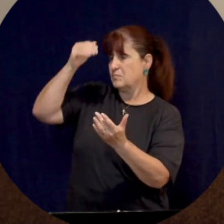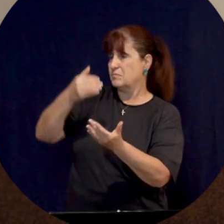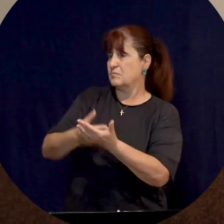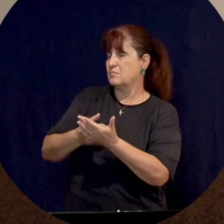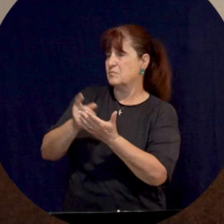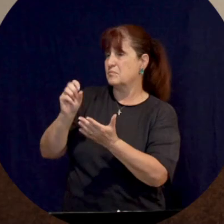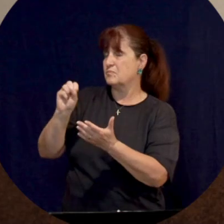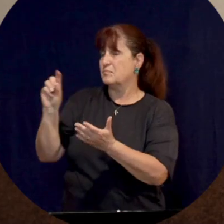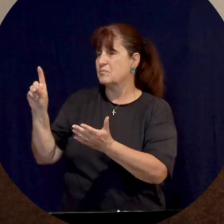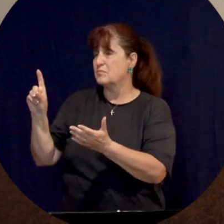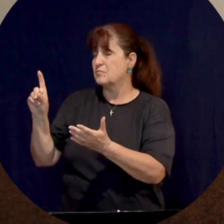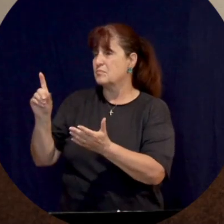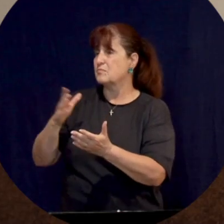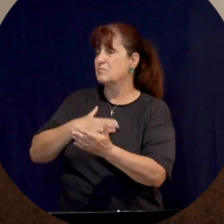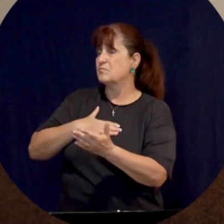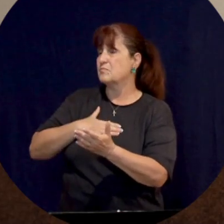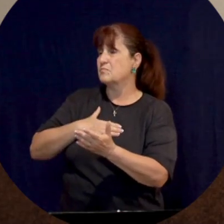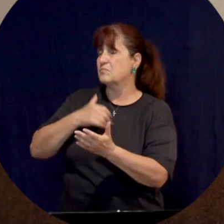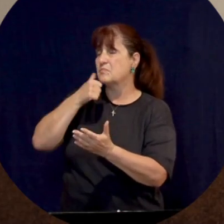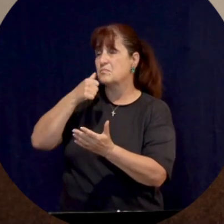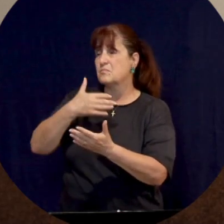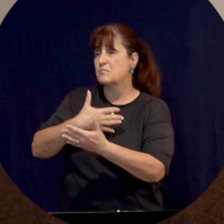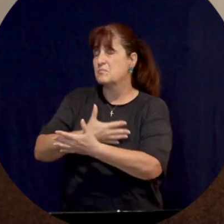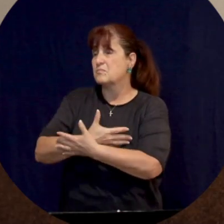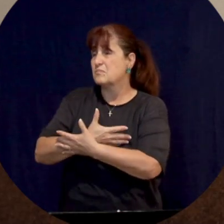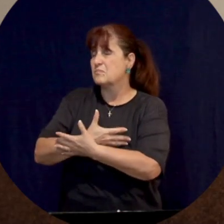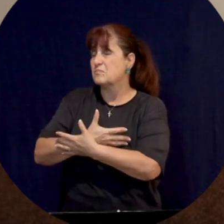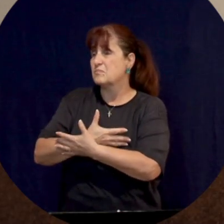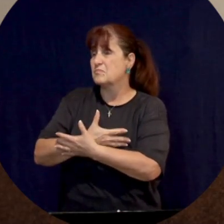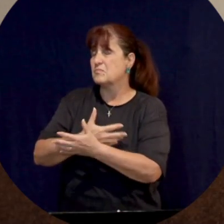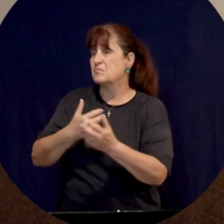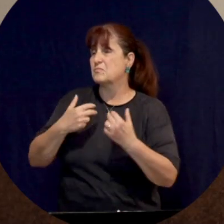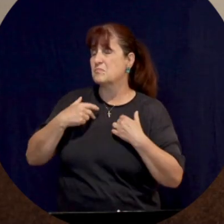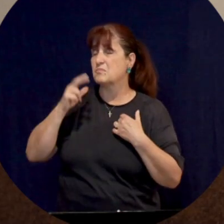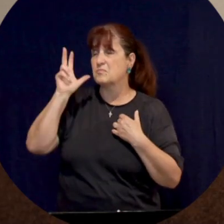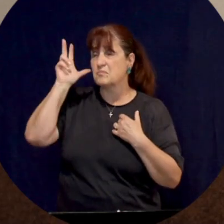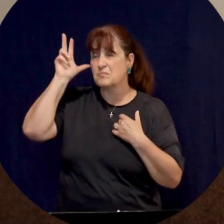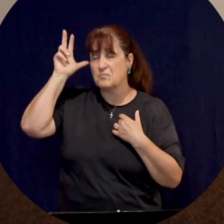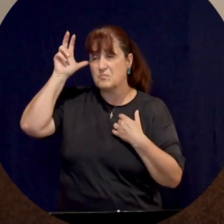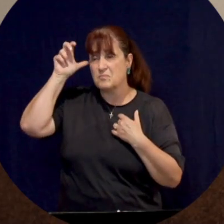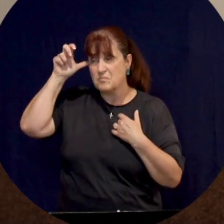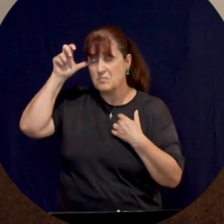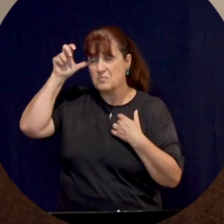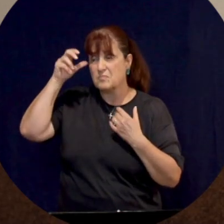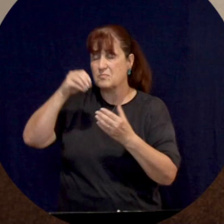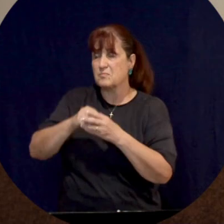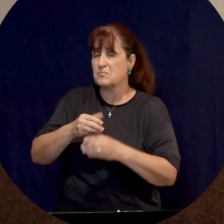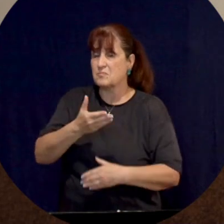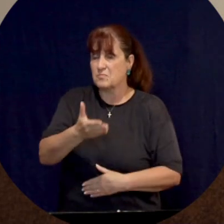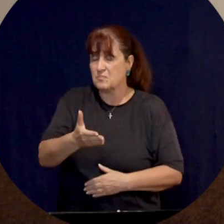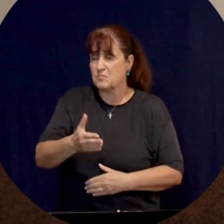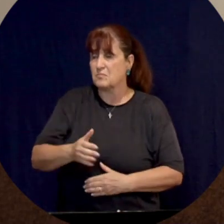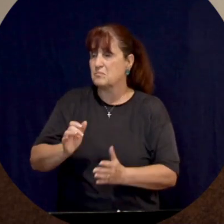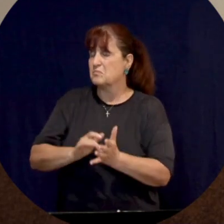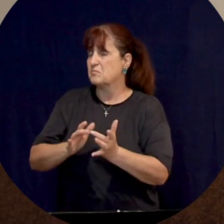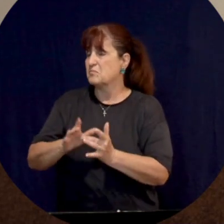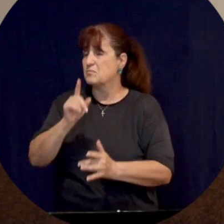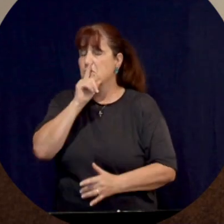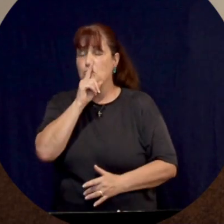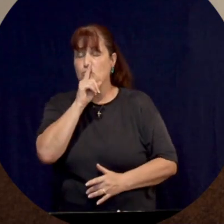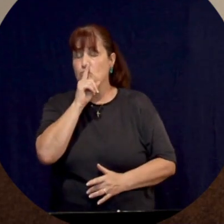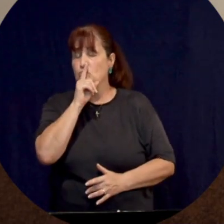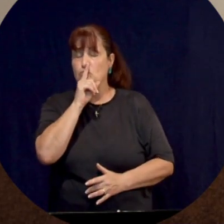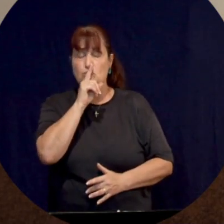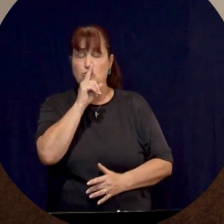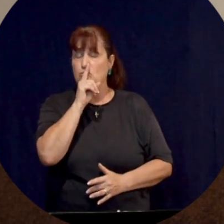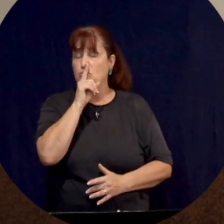David. My daughter is tormented by a demon." But Jesus did not say a word in